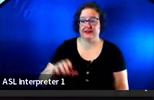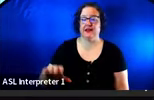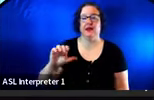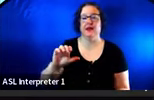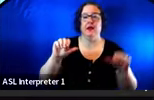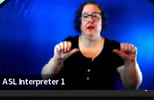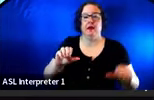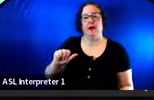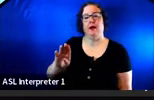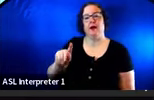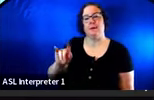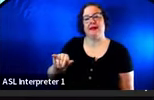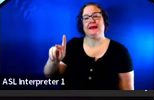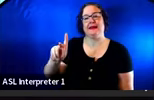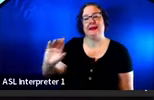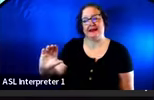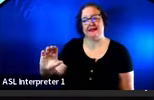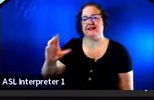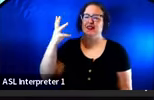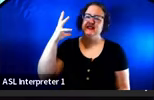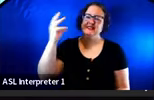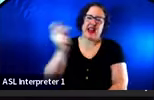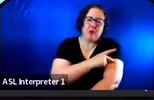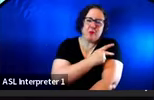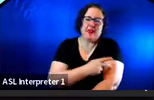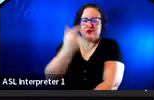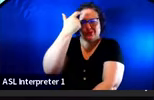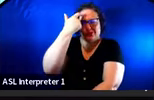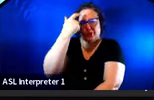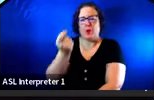It's an outpatient neuro, maybe a little ortho,